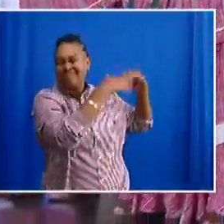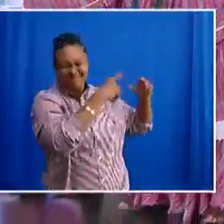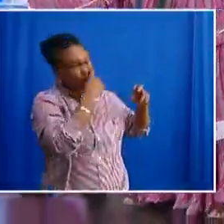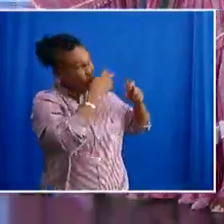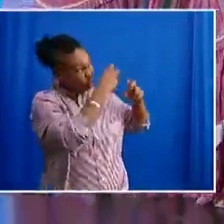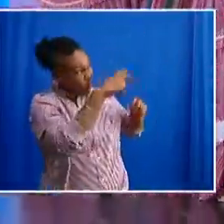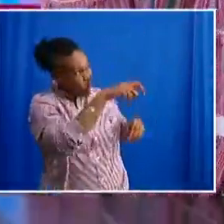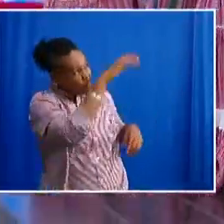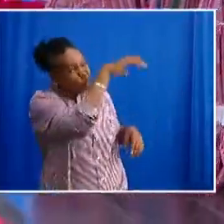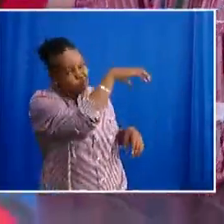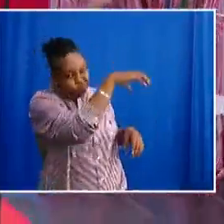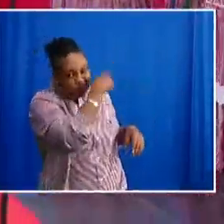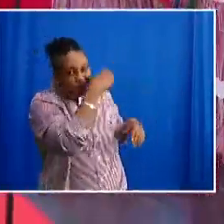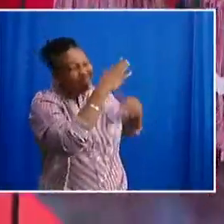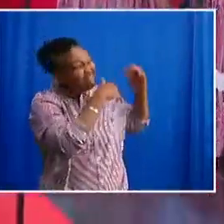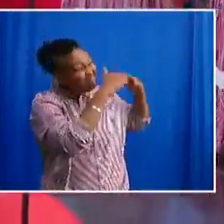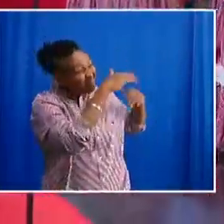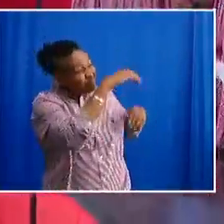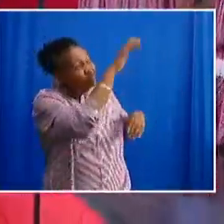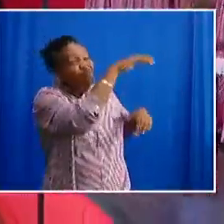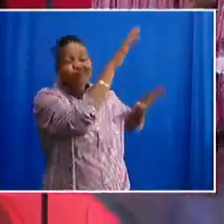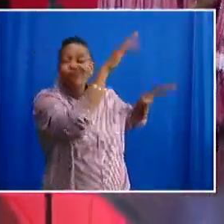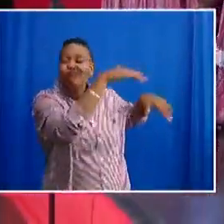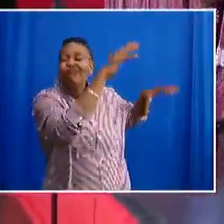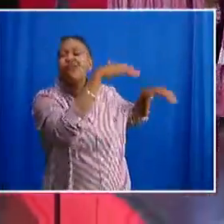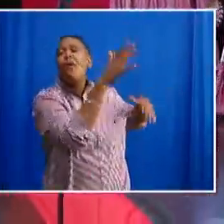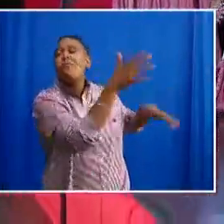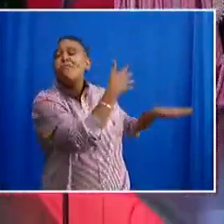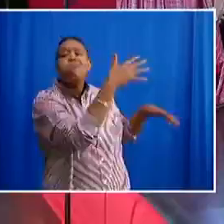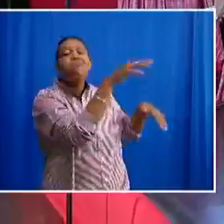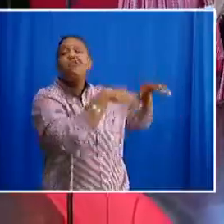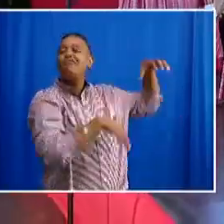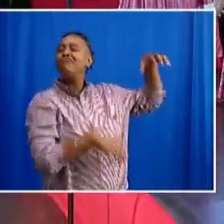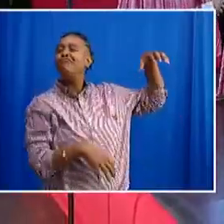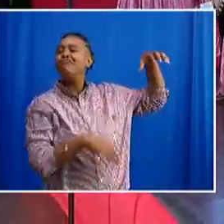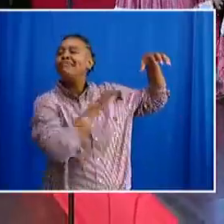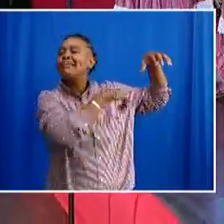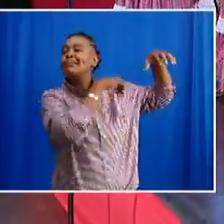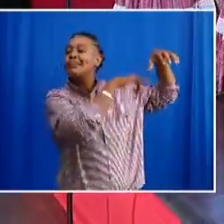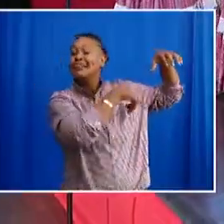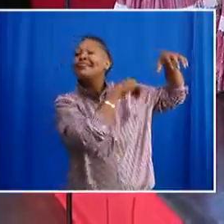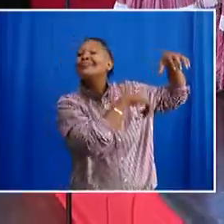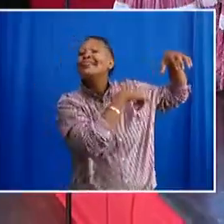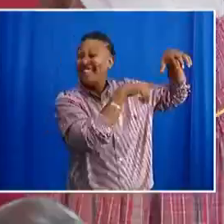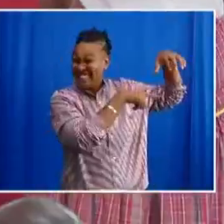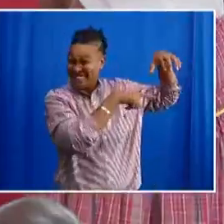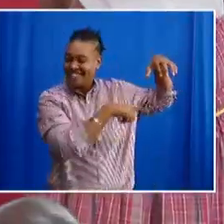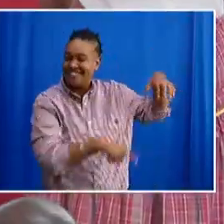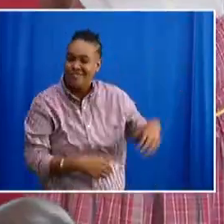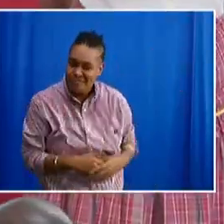on the rocky ground, the rain and breeze can't mash it down,